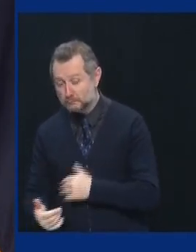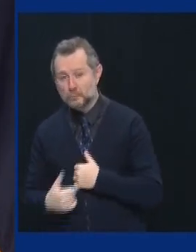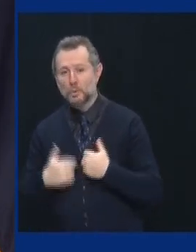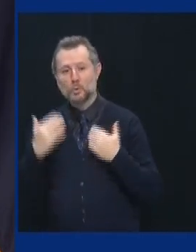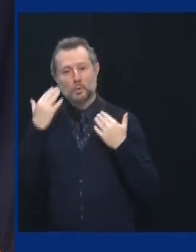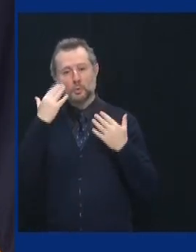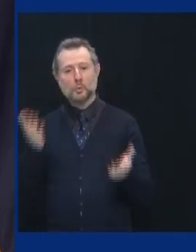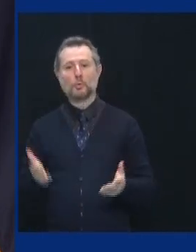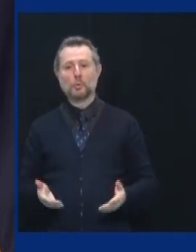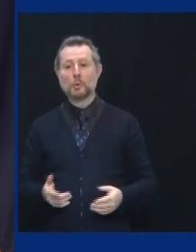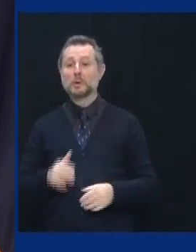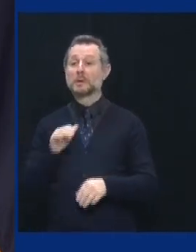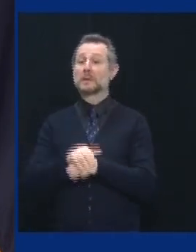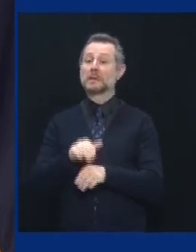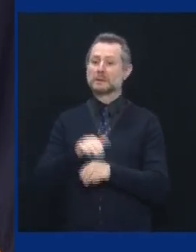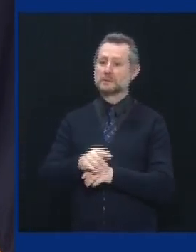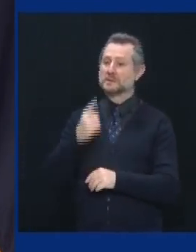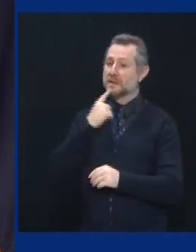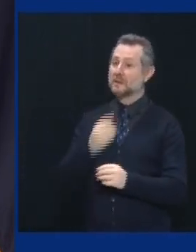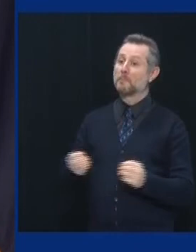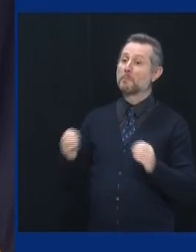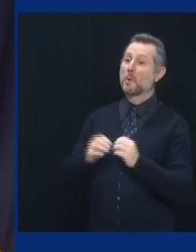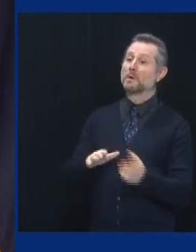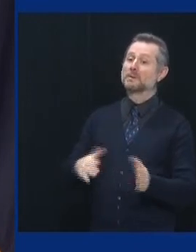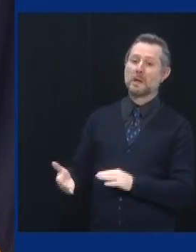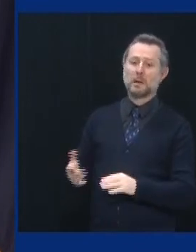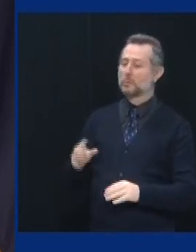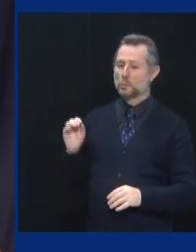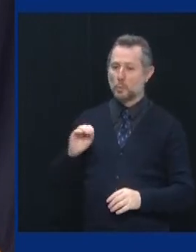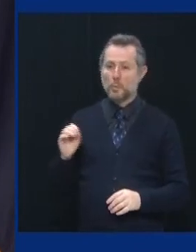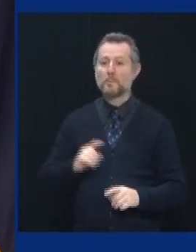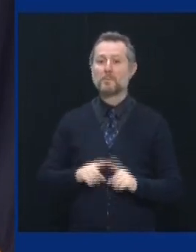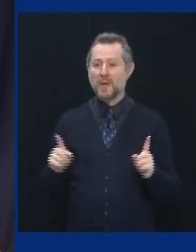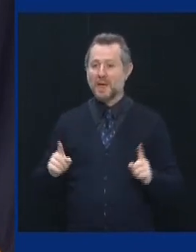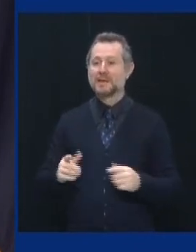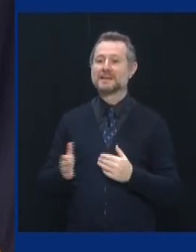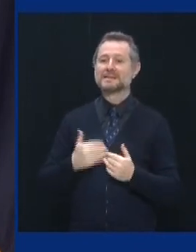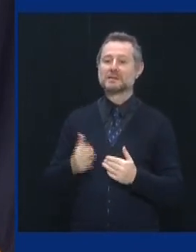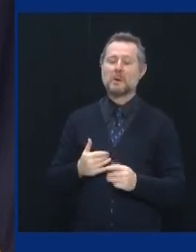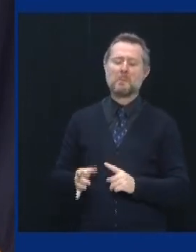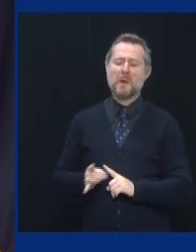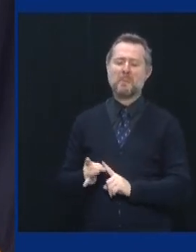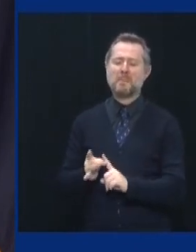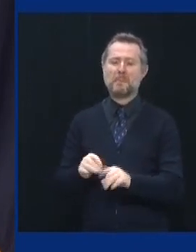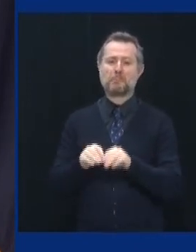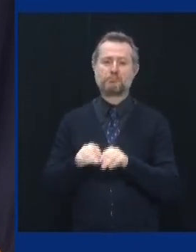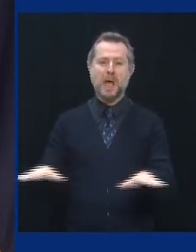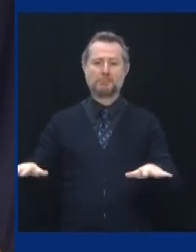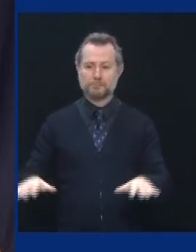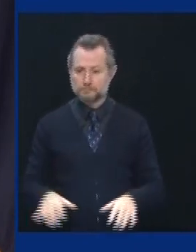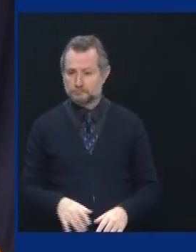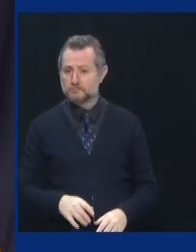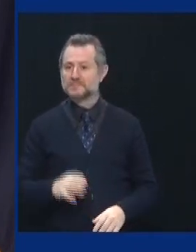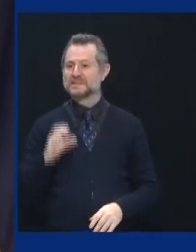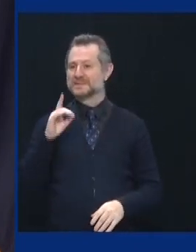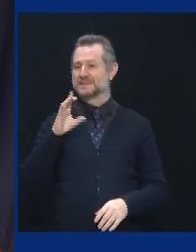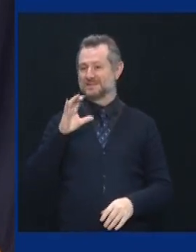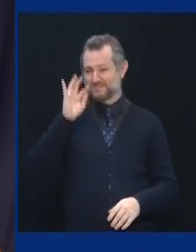supposedly is not more lethal, but it is more contagious, and that's what the CDC said is going to be a dominant